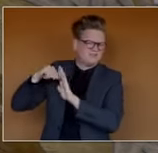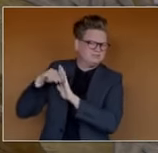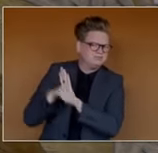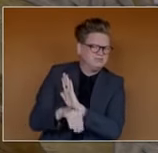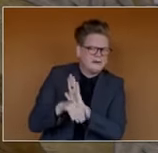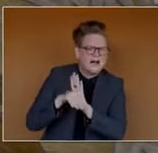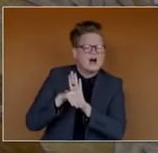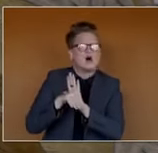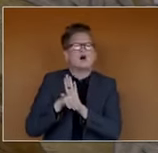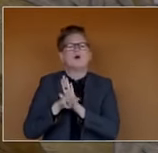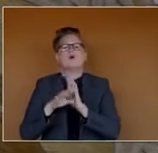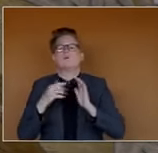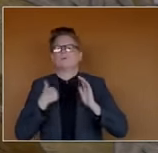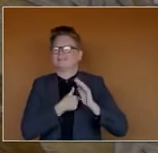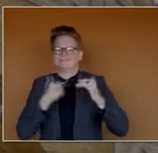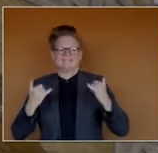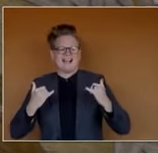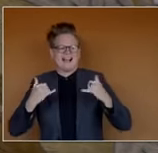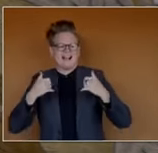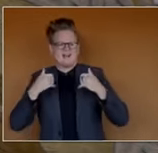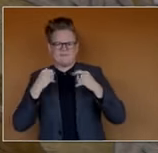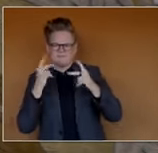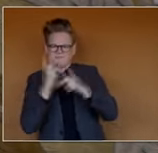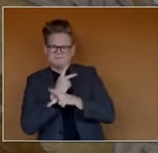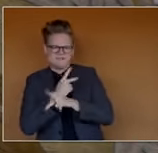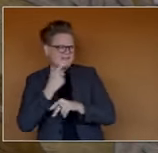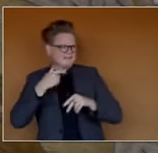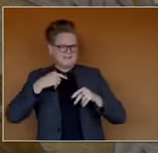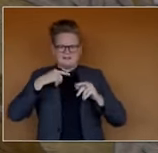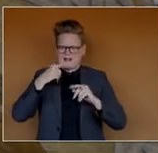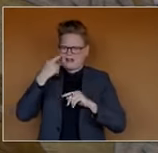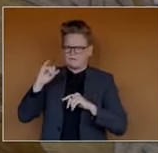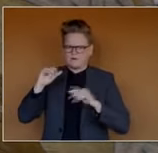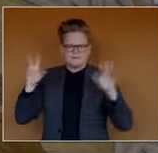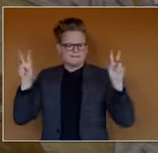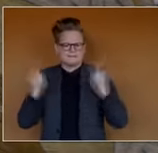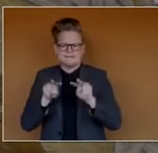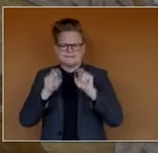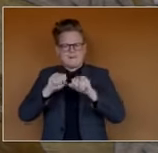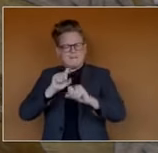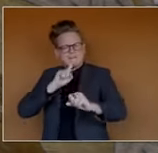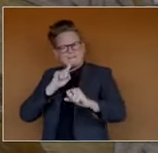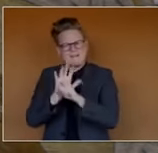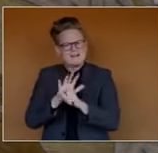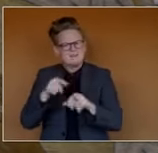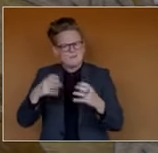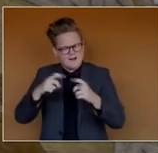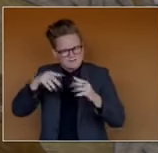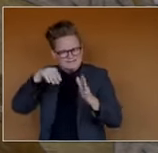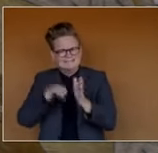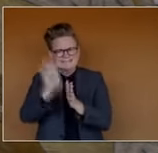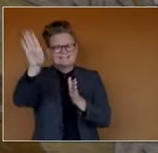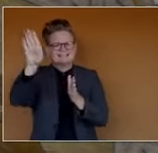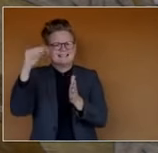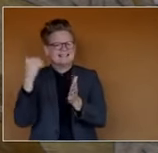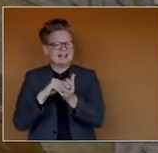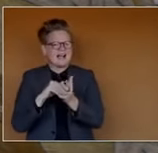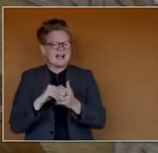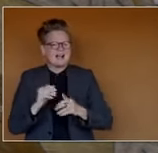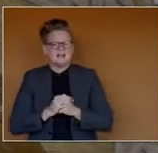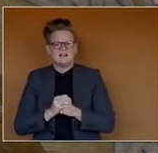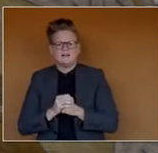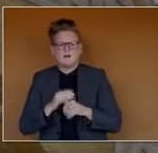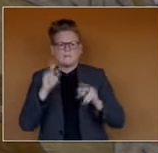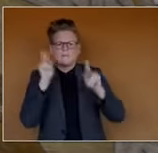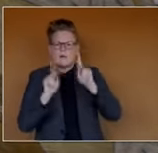that California promise for so many. Because I know there are folks who are working class folks who wondered if that